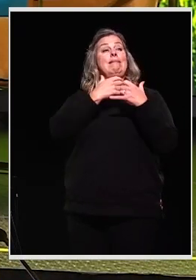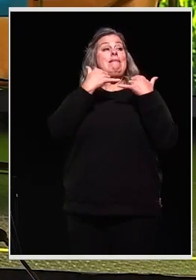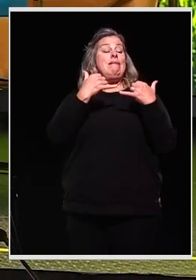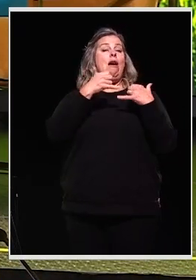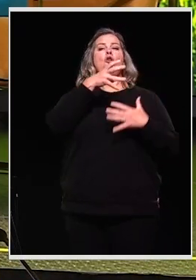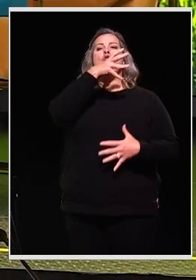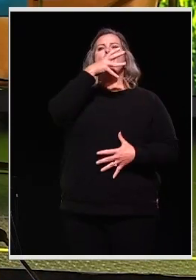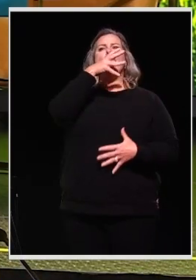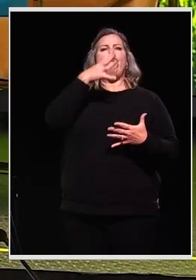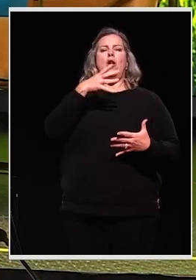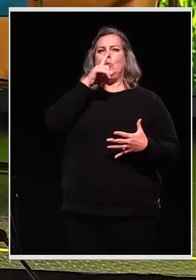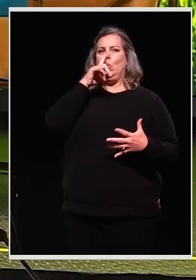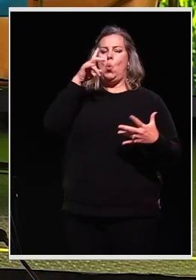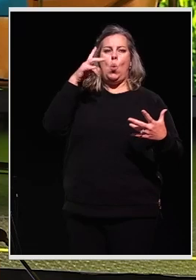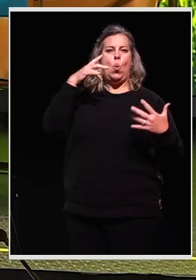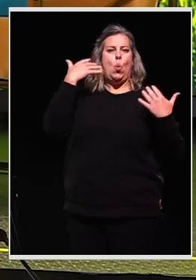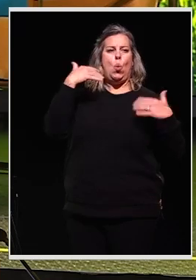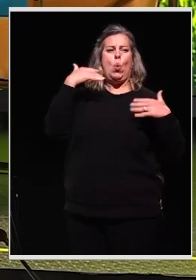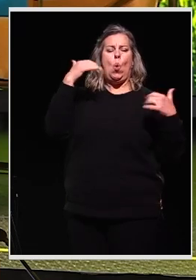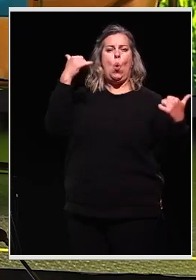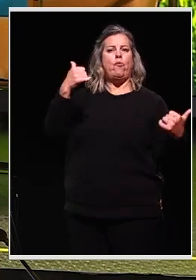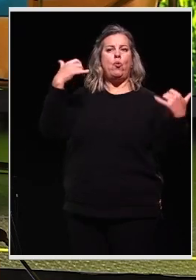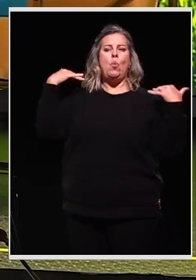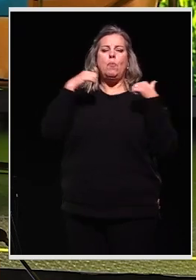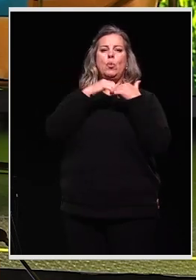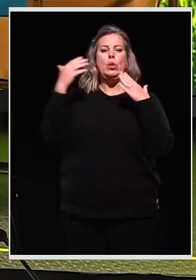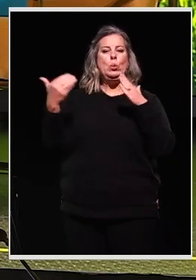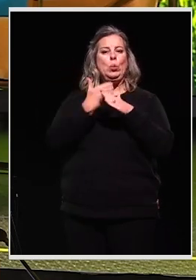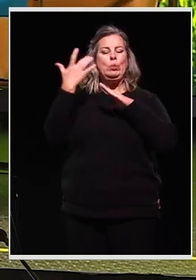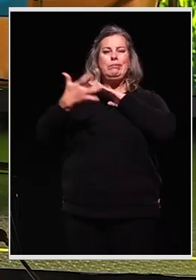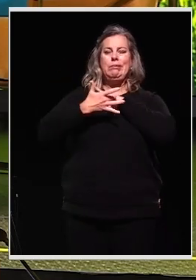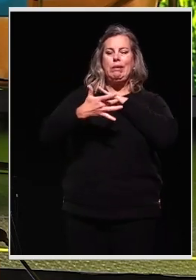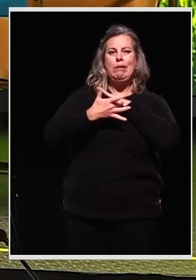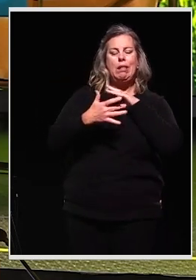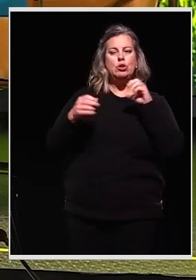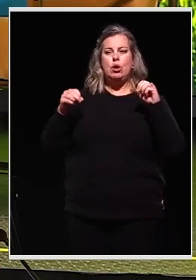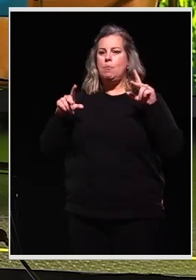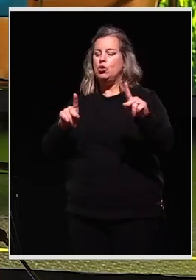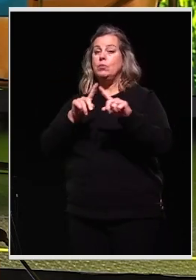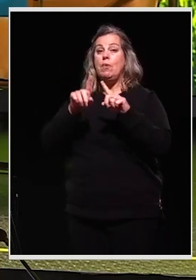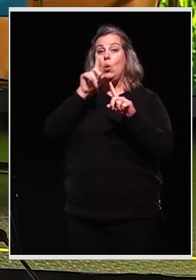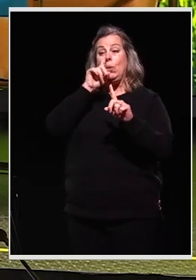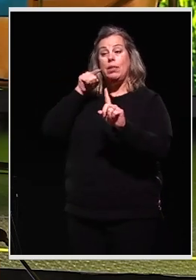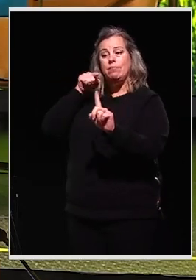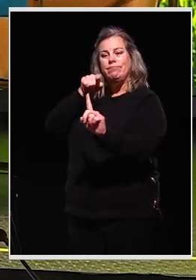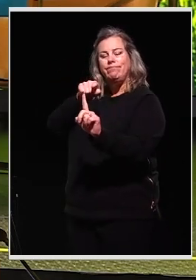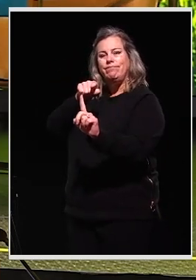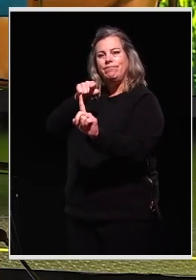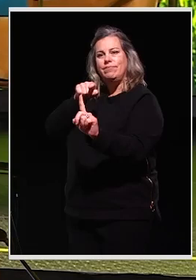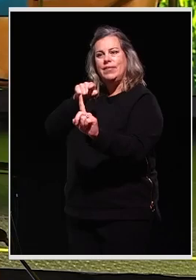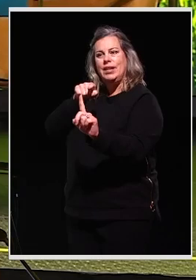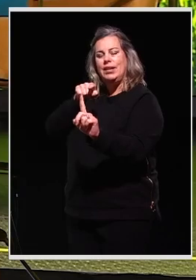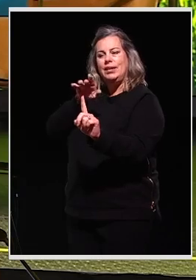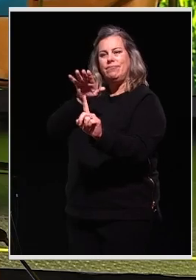hit with all kinds of new technologies or opportunities. But the bottom line is always an issue too with farmers. And so what do